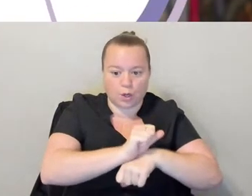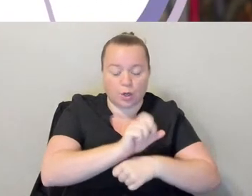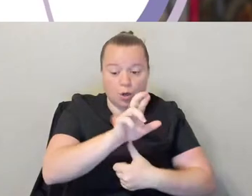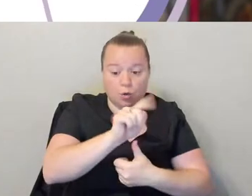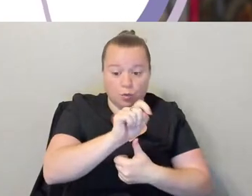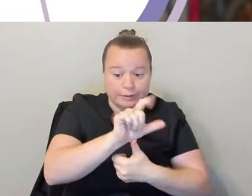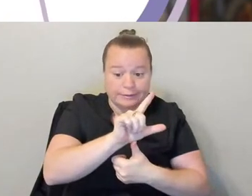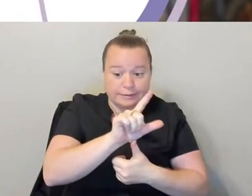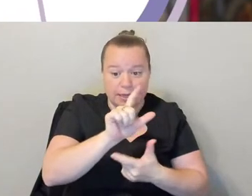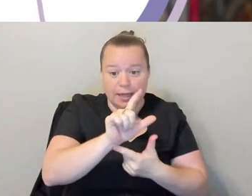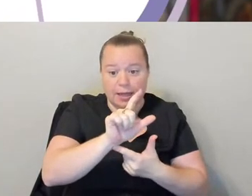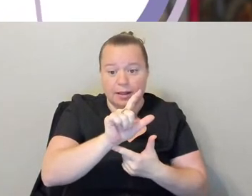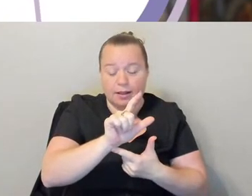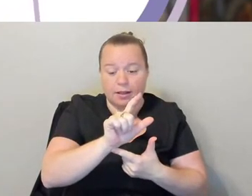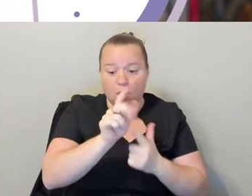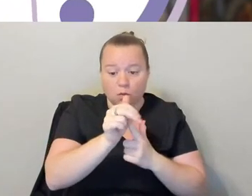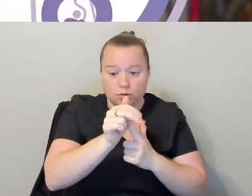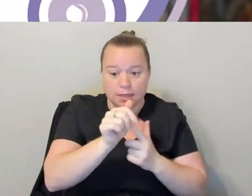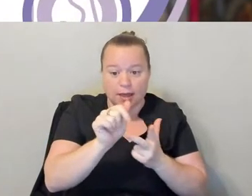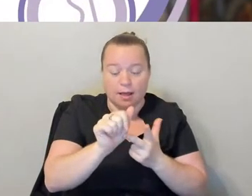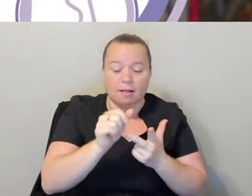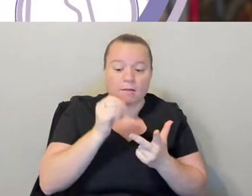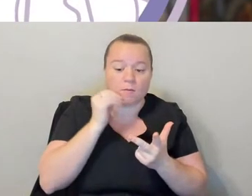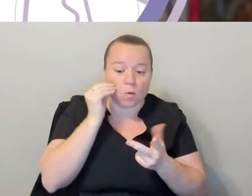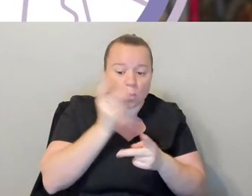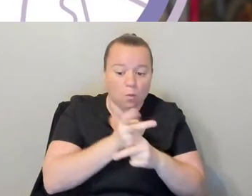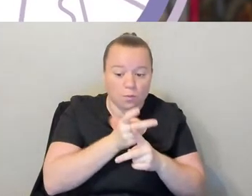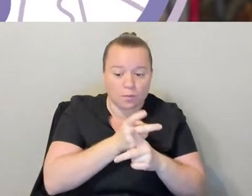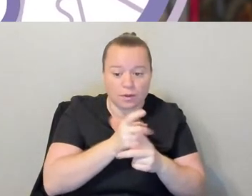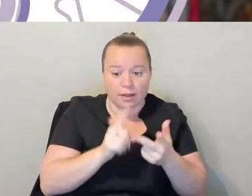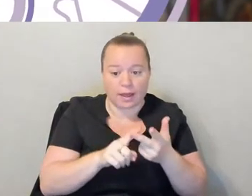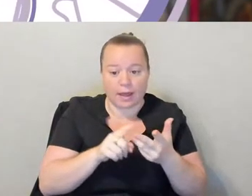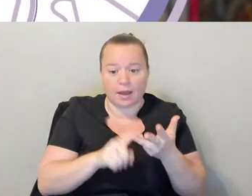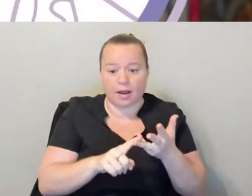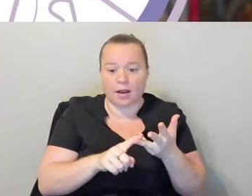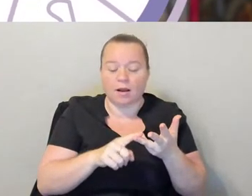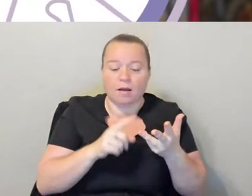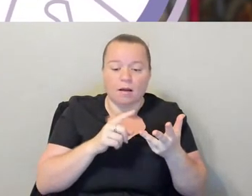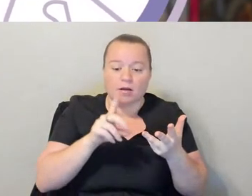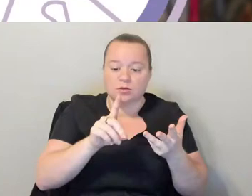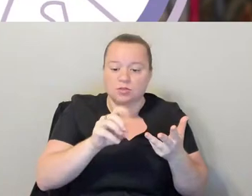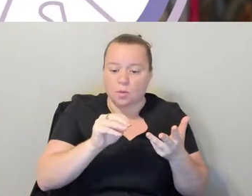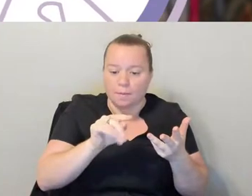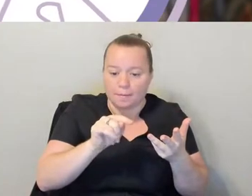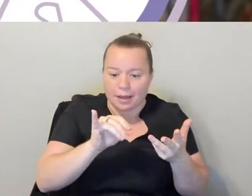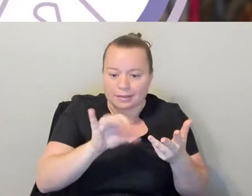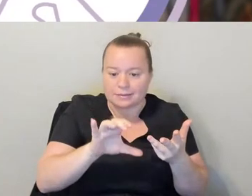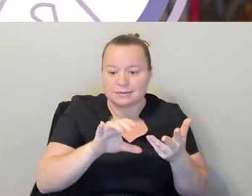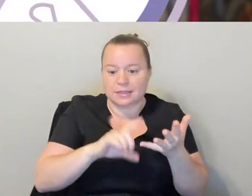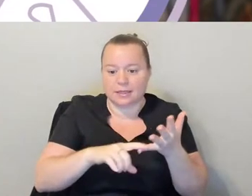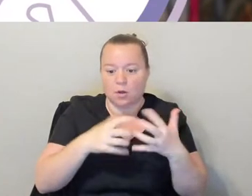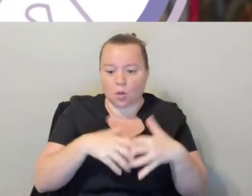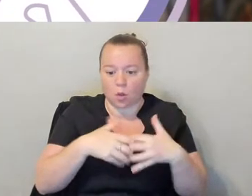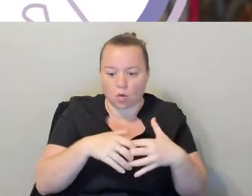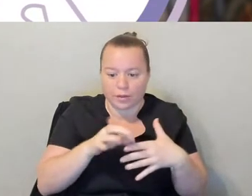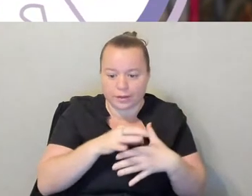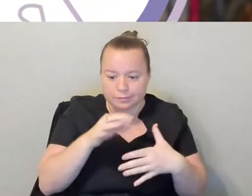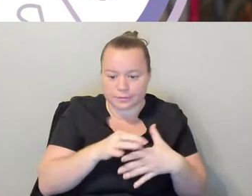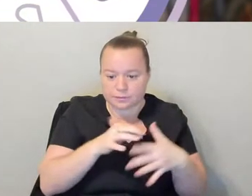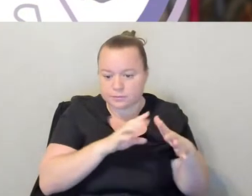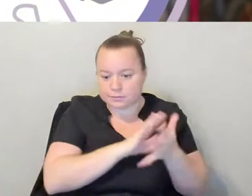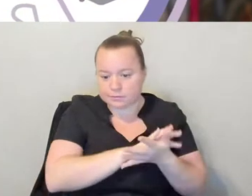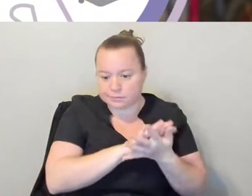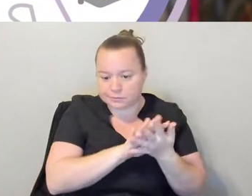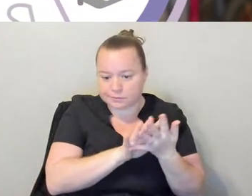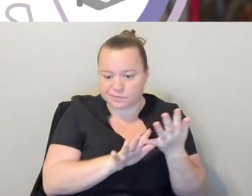accommodation, residential care, domestic work, and clothing manufacturing. Most of these sectors did